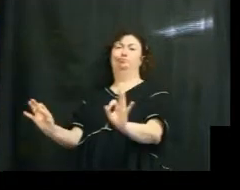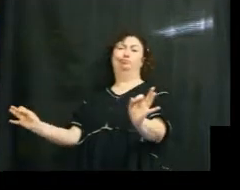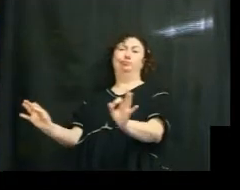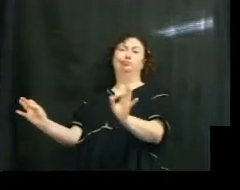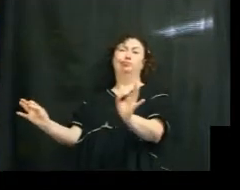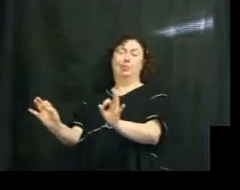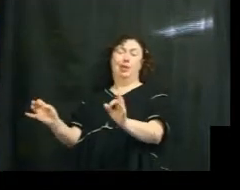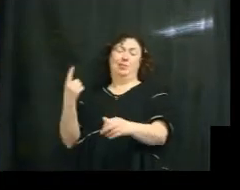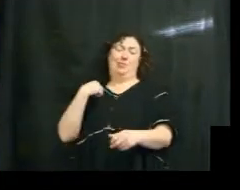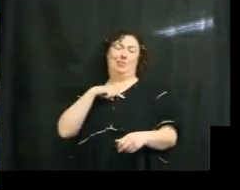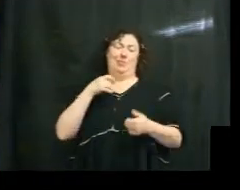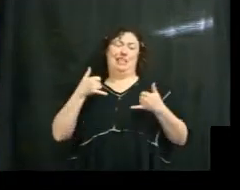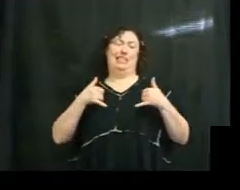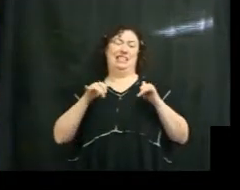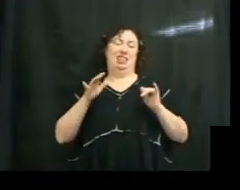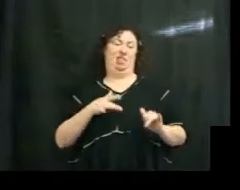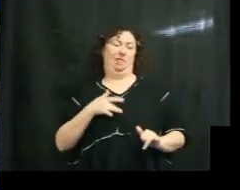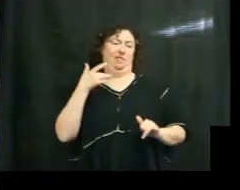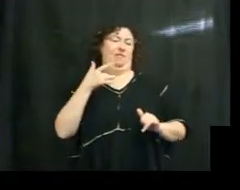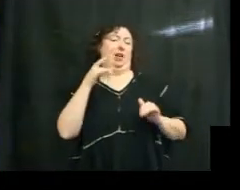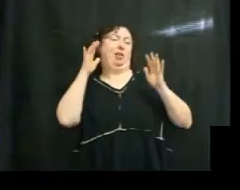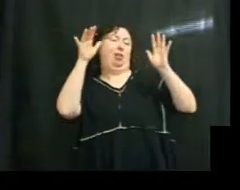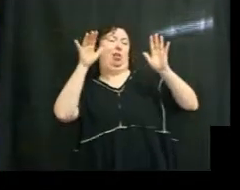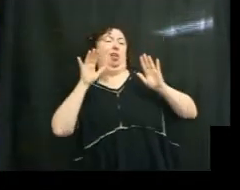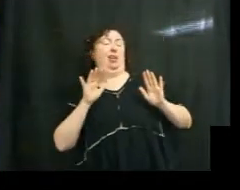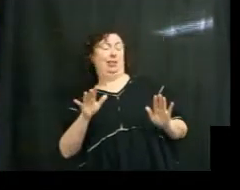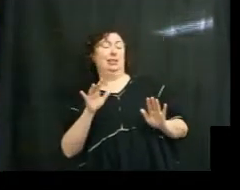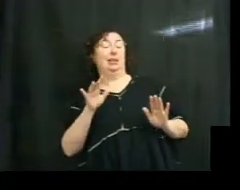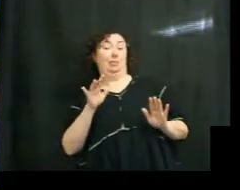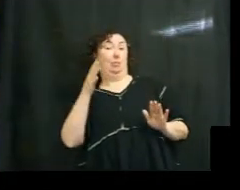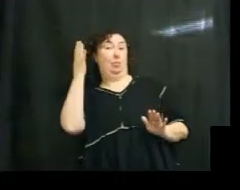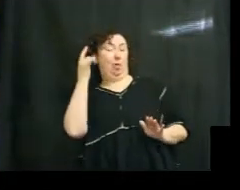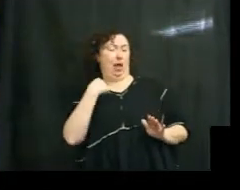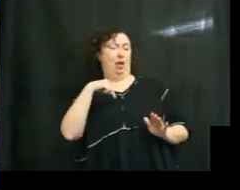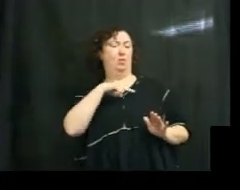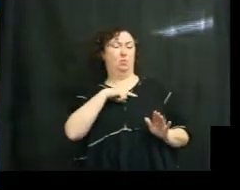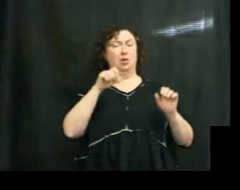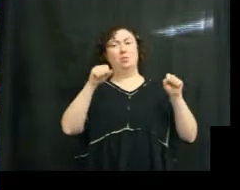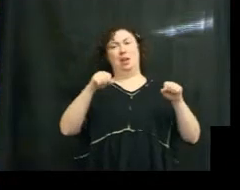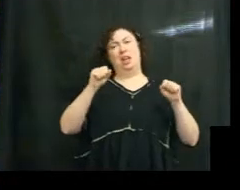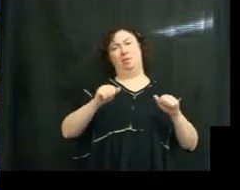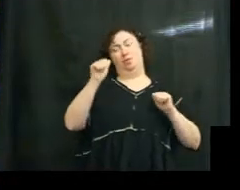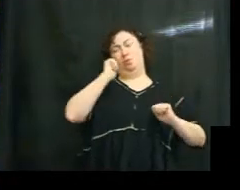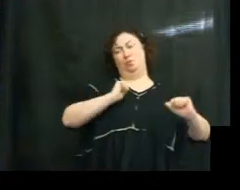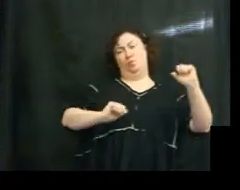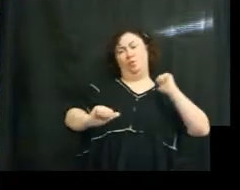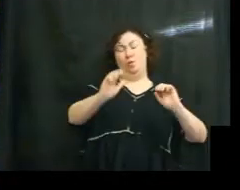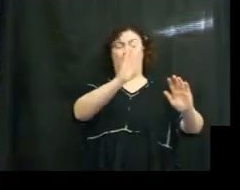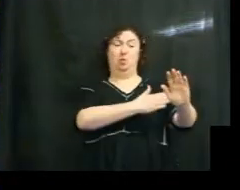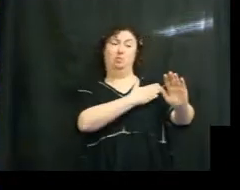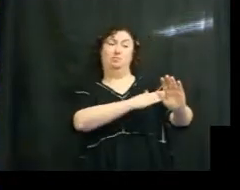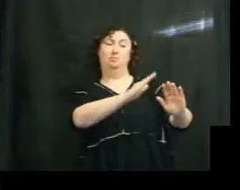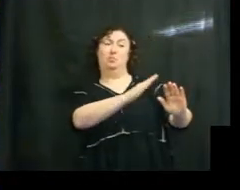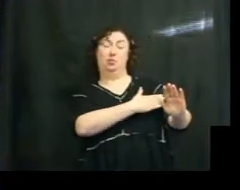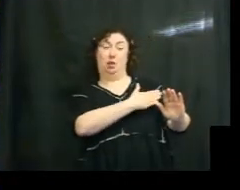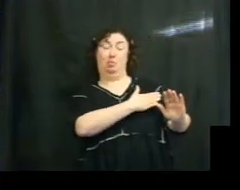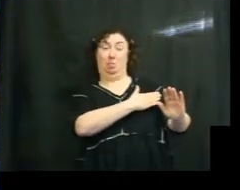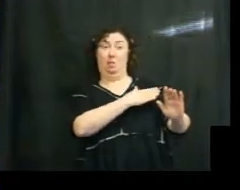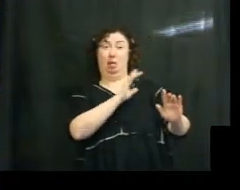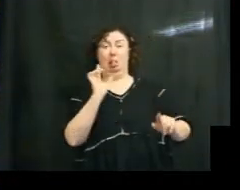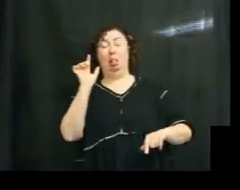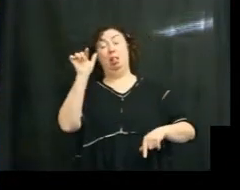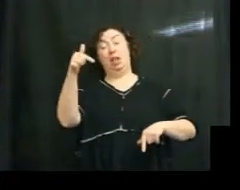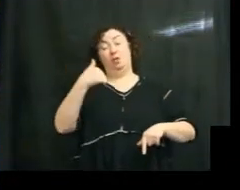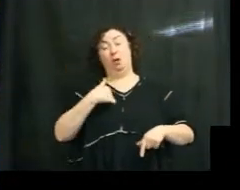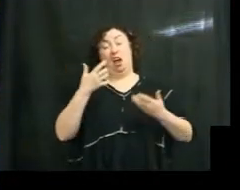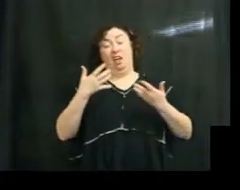We were making music, and that's all that mattered. Then one day, I found a broken trombone that